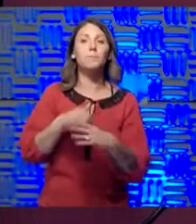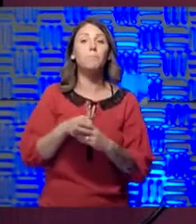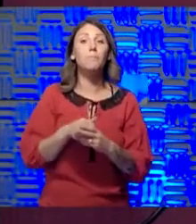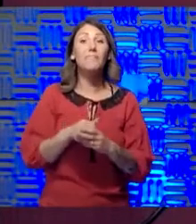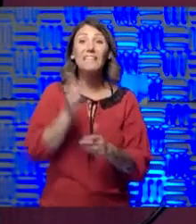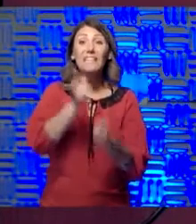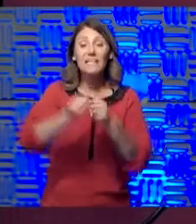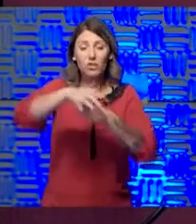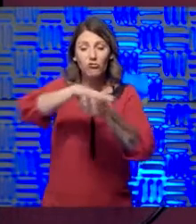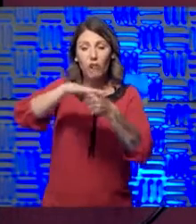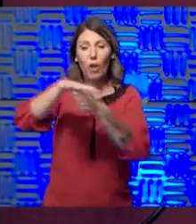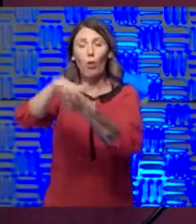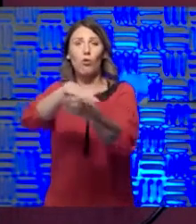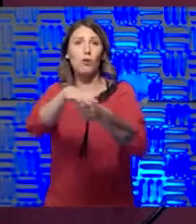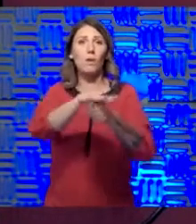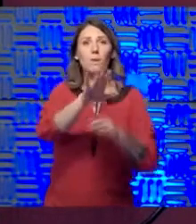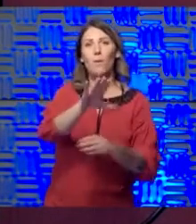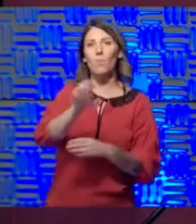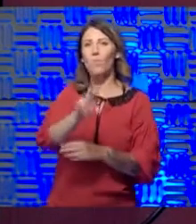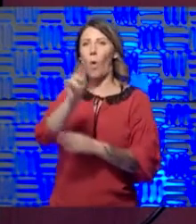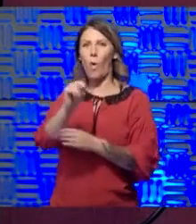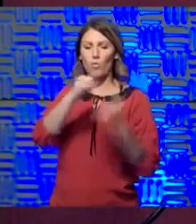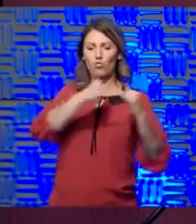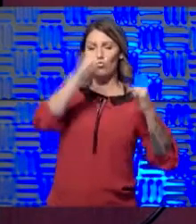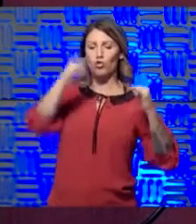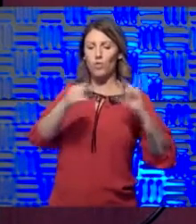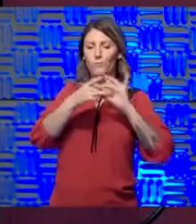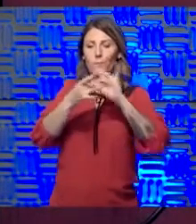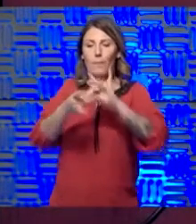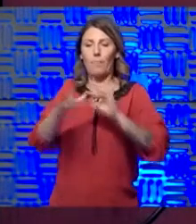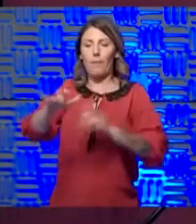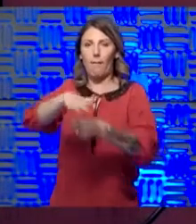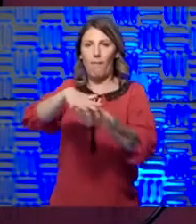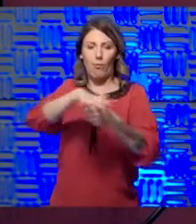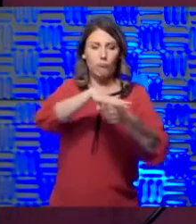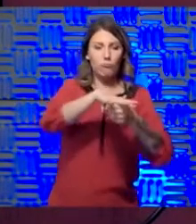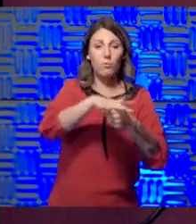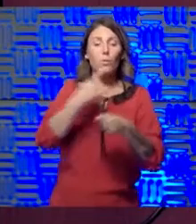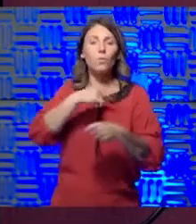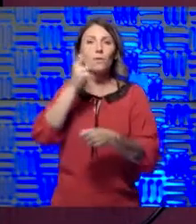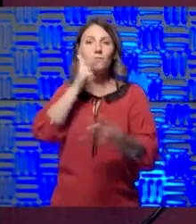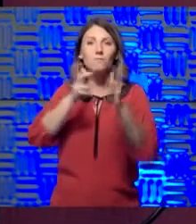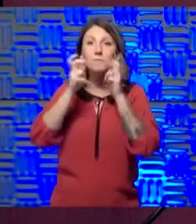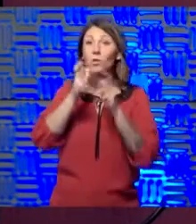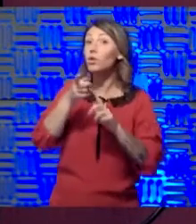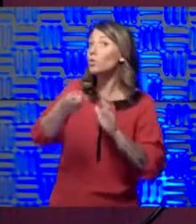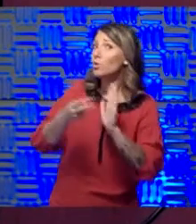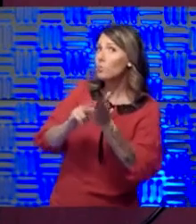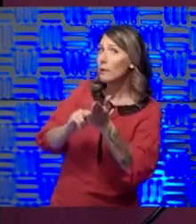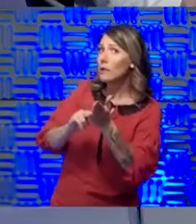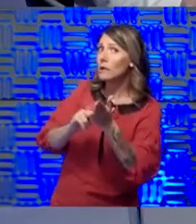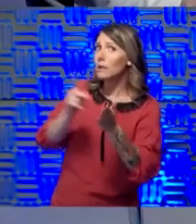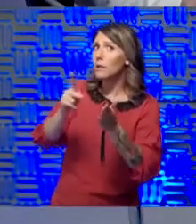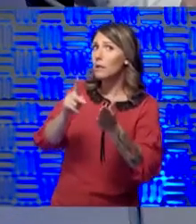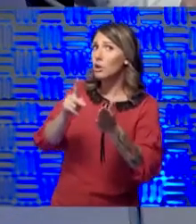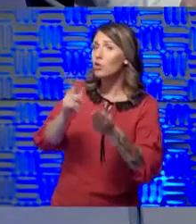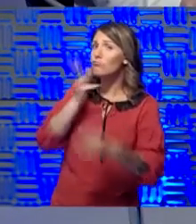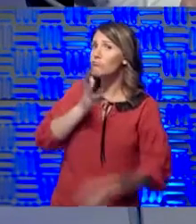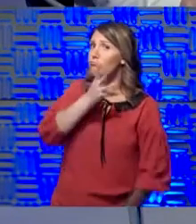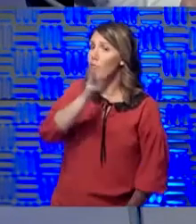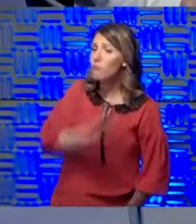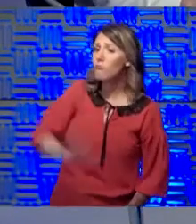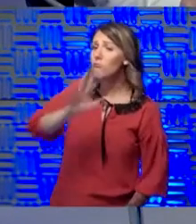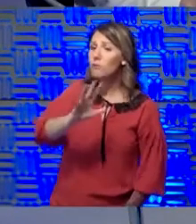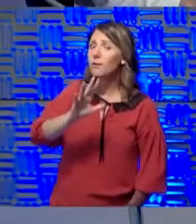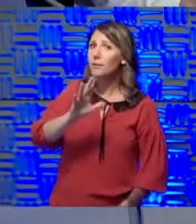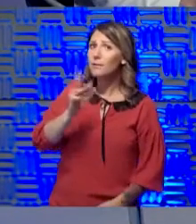each area is on their own sort of curve. And, we've heard from across and the by state. that you mean rural Kansas is a different Each curve community, than Johnson